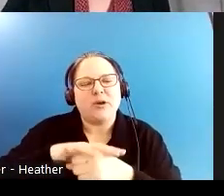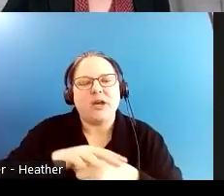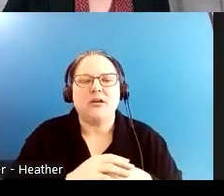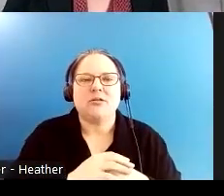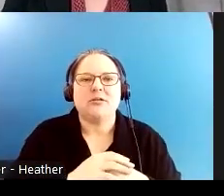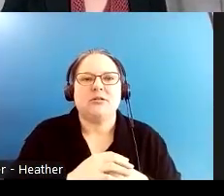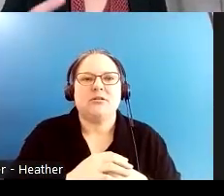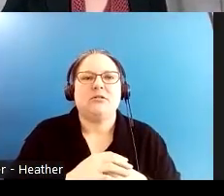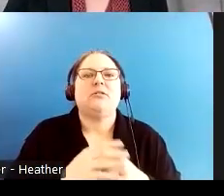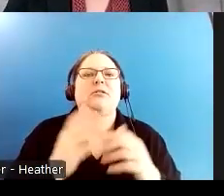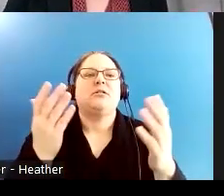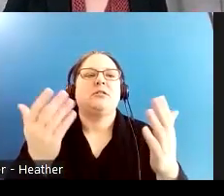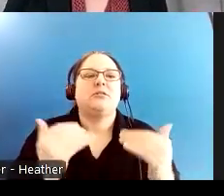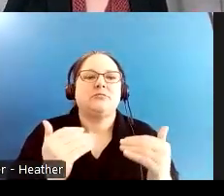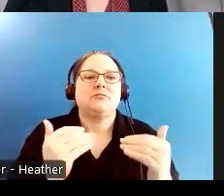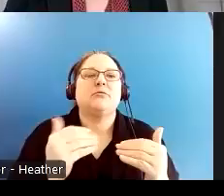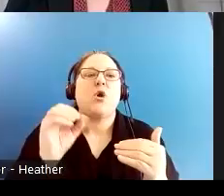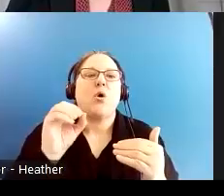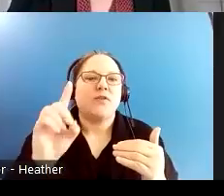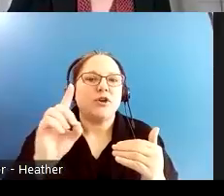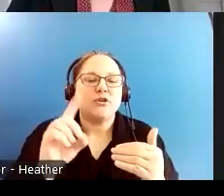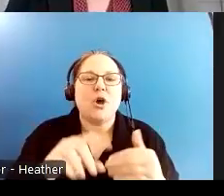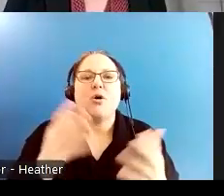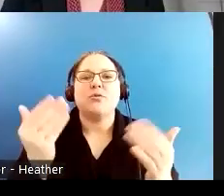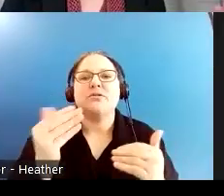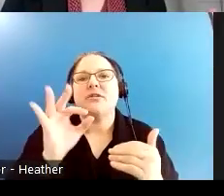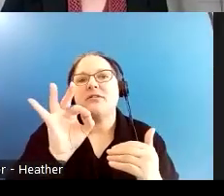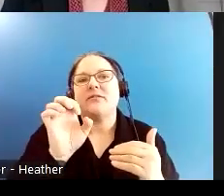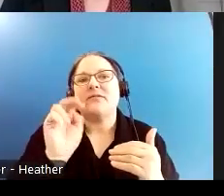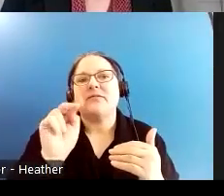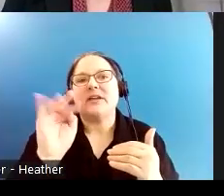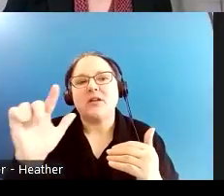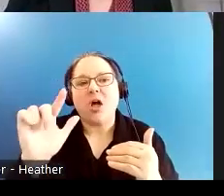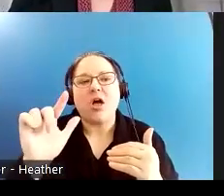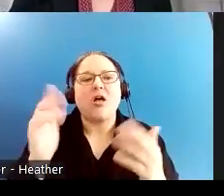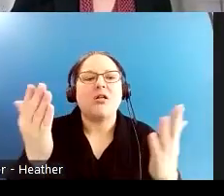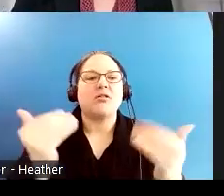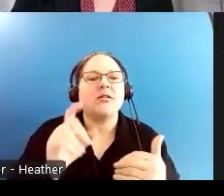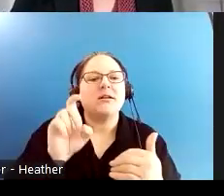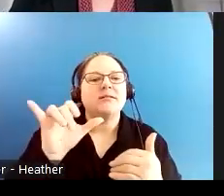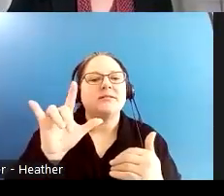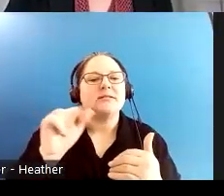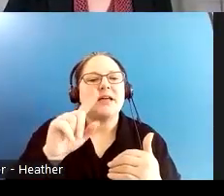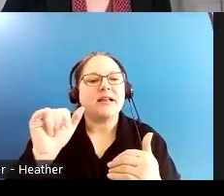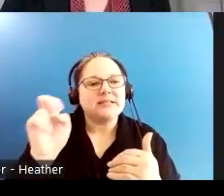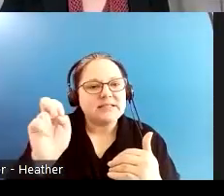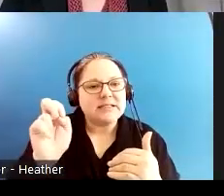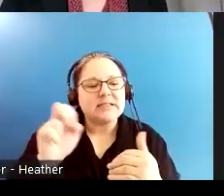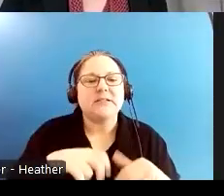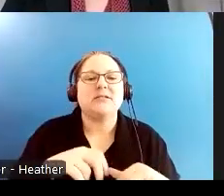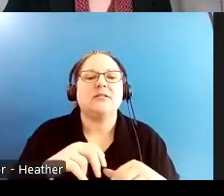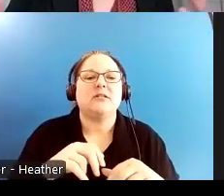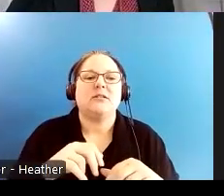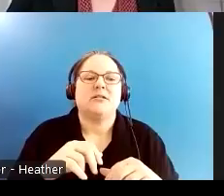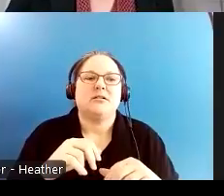Drug supply, I mentioned overdose, fentanyl and xylazine being highly responsible these days, unfortunately. And our drug